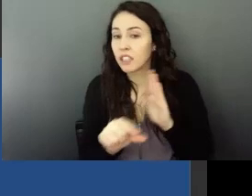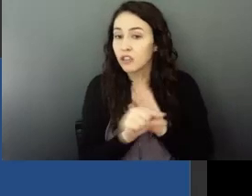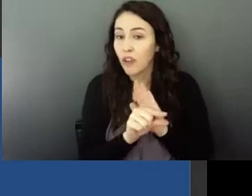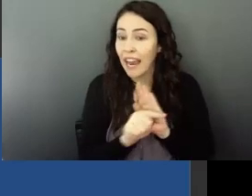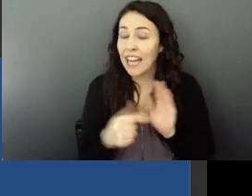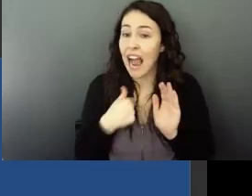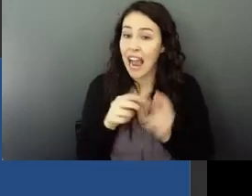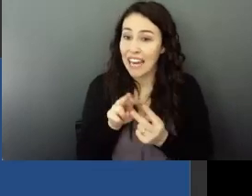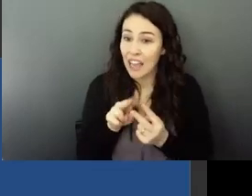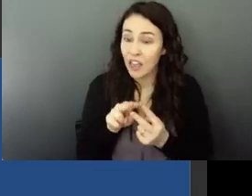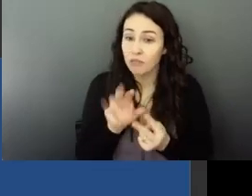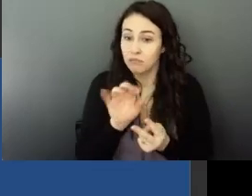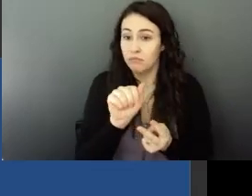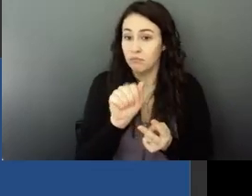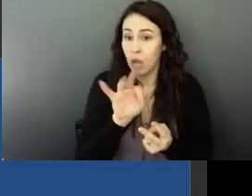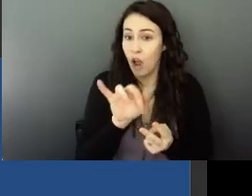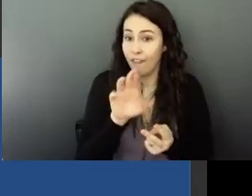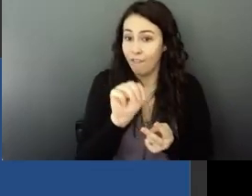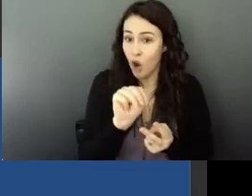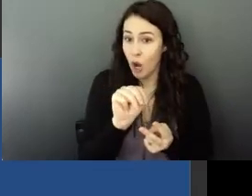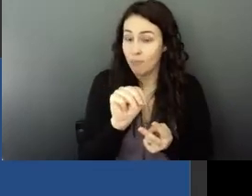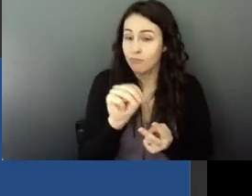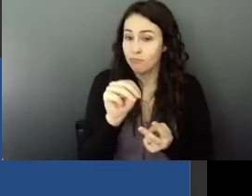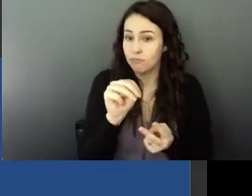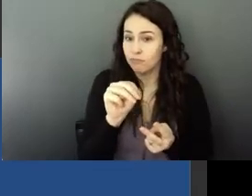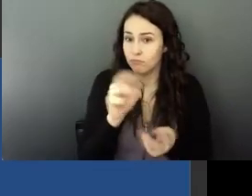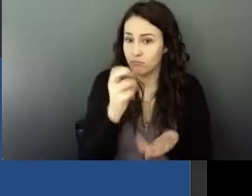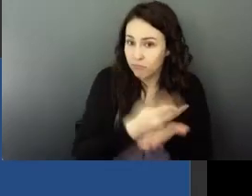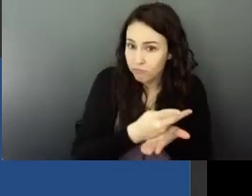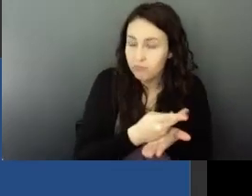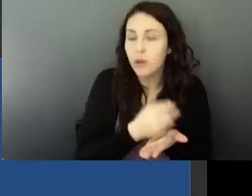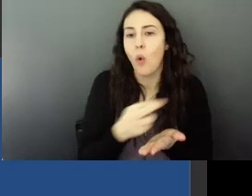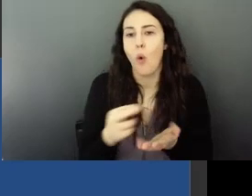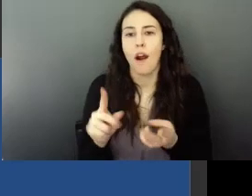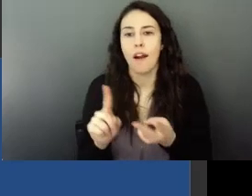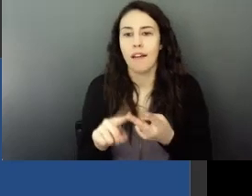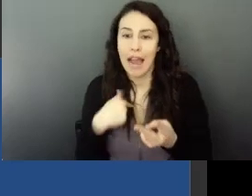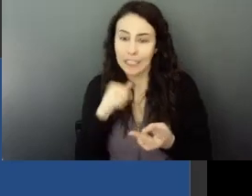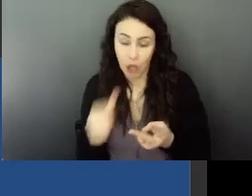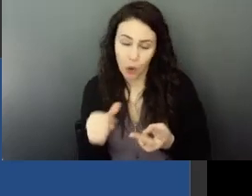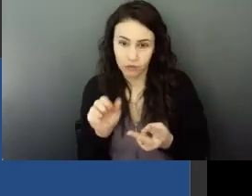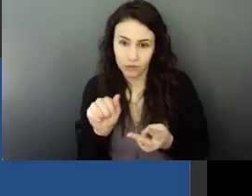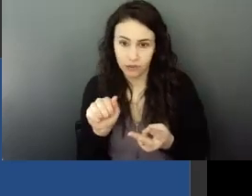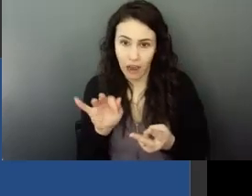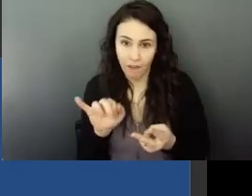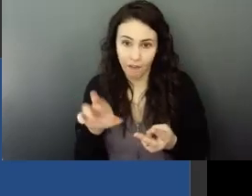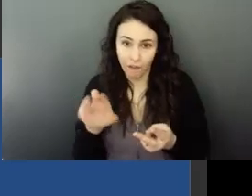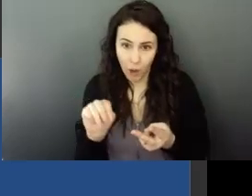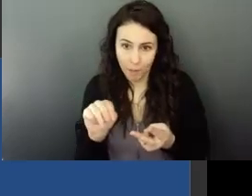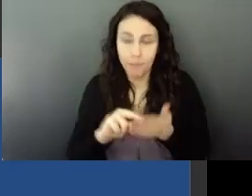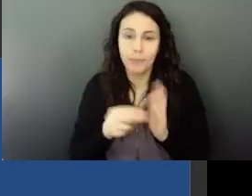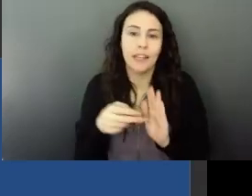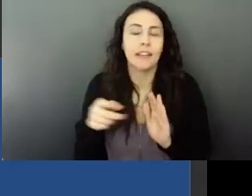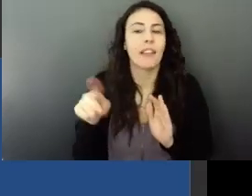which means that they've gotten all of the material and they know it, or I don't affirm it, and they just need to keep working until they get